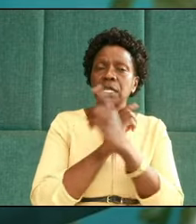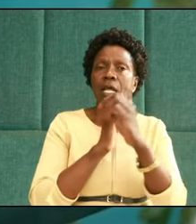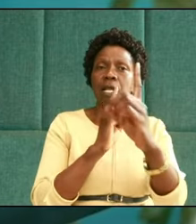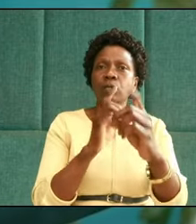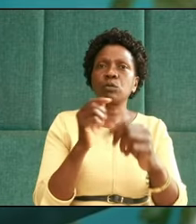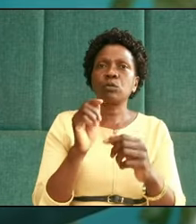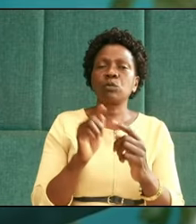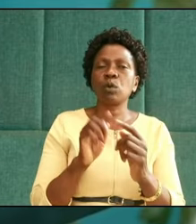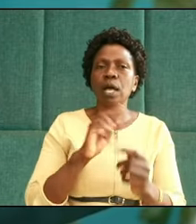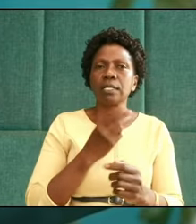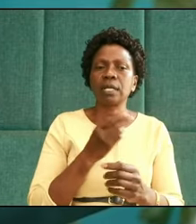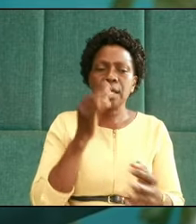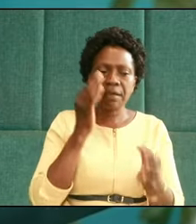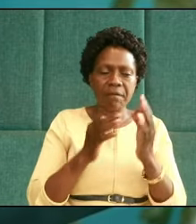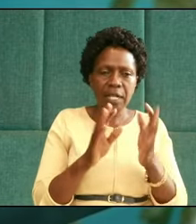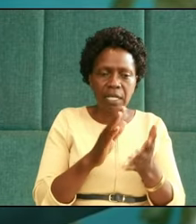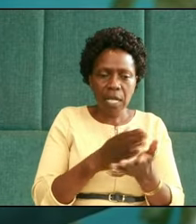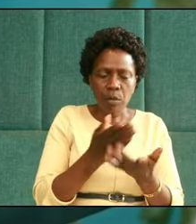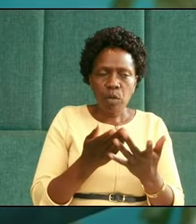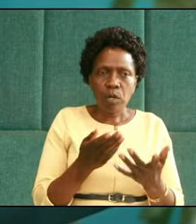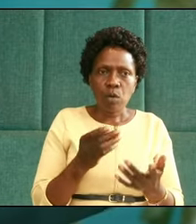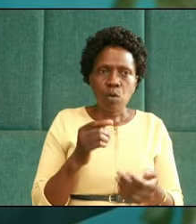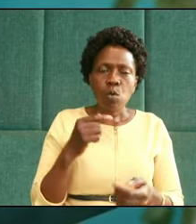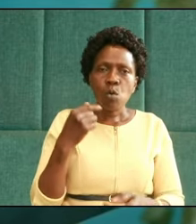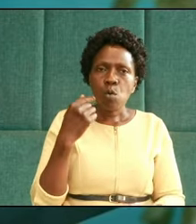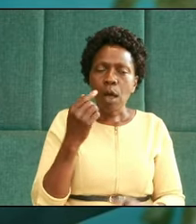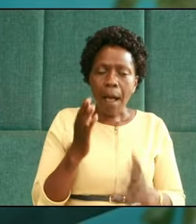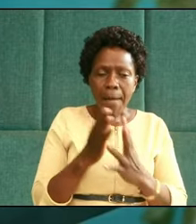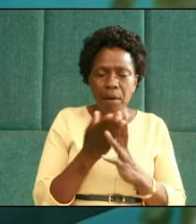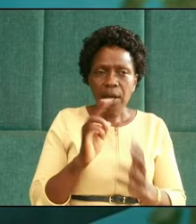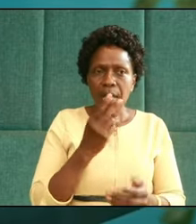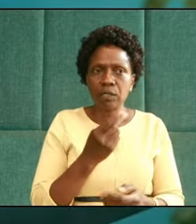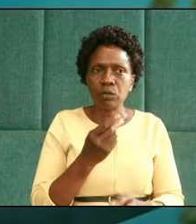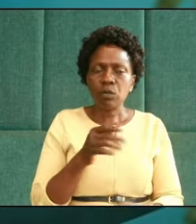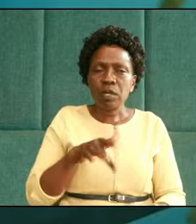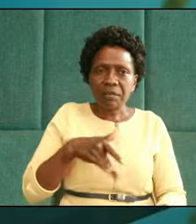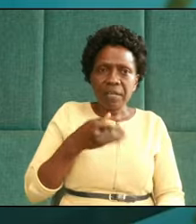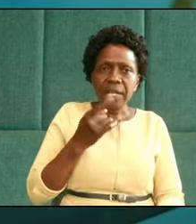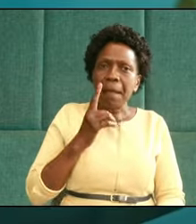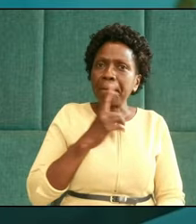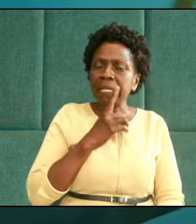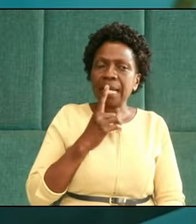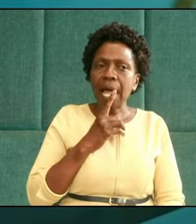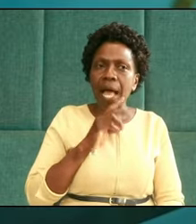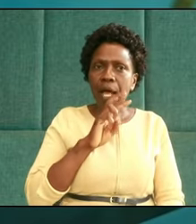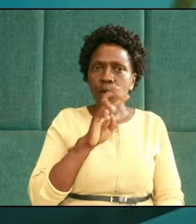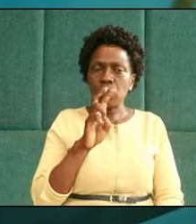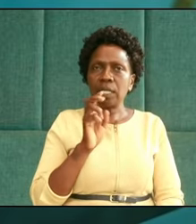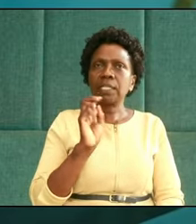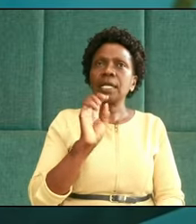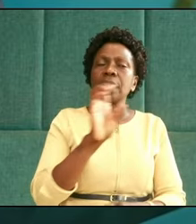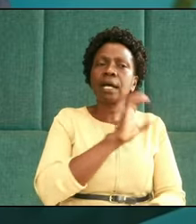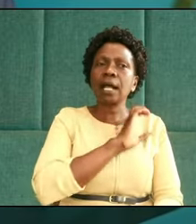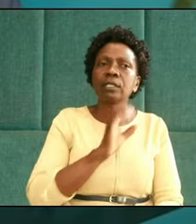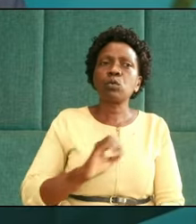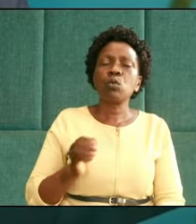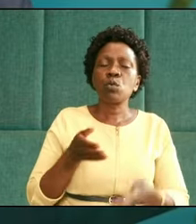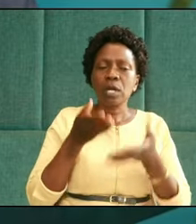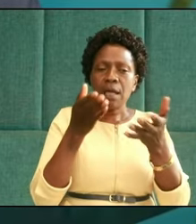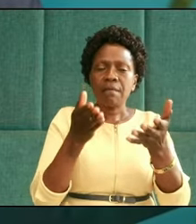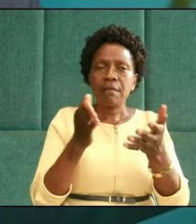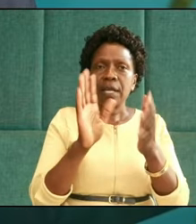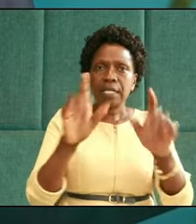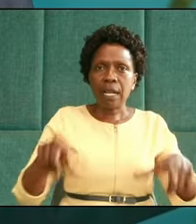If there's anybody among us who's feeling bitter, look at Christ who gave his life for